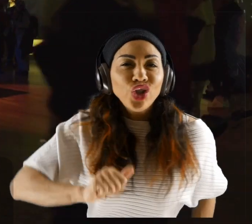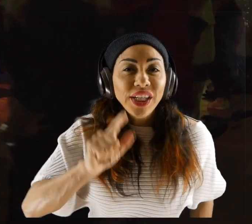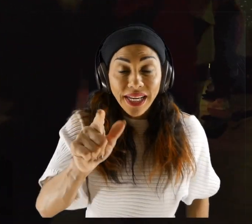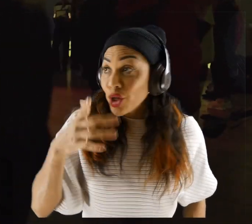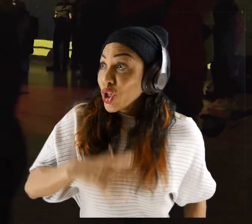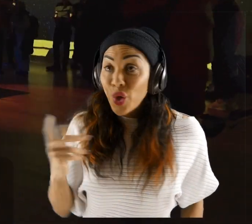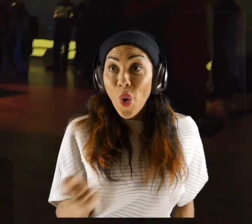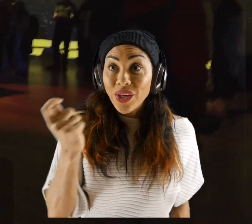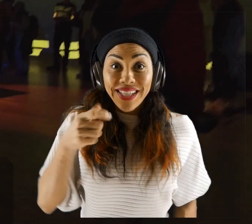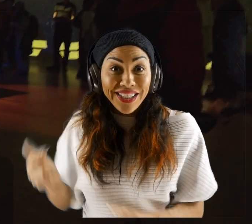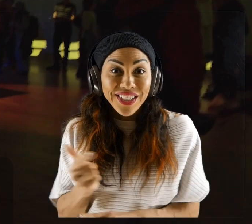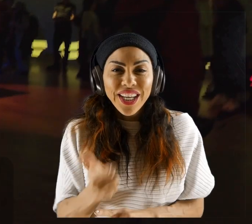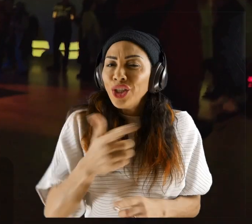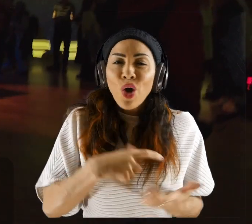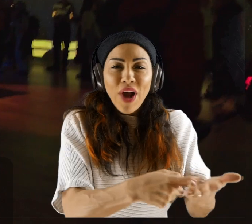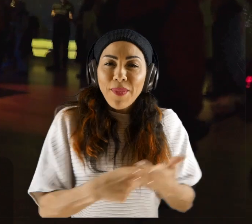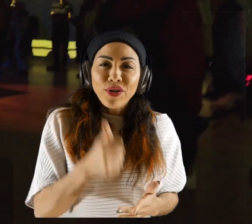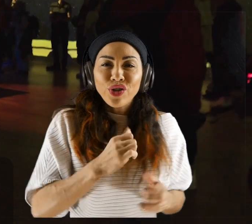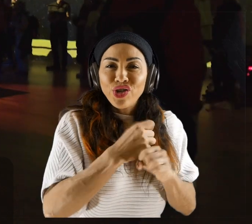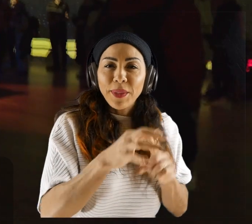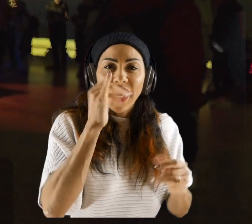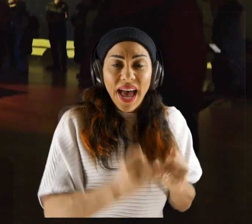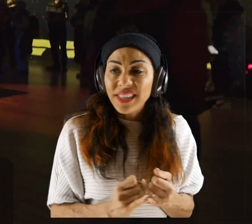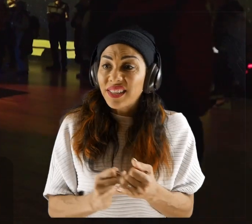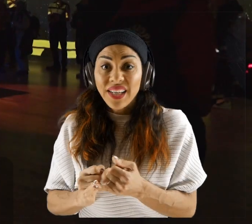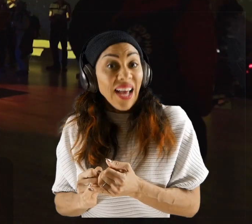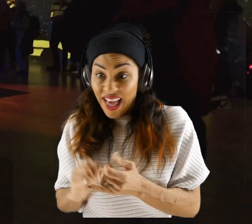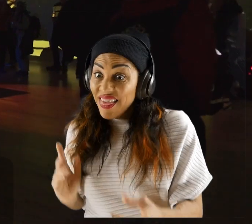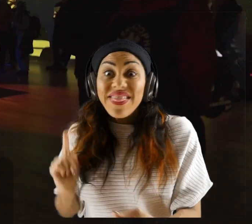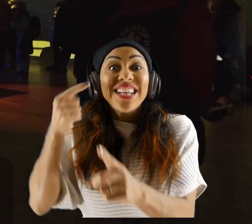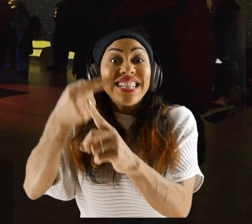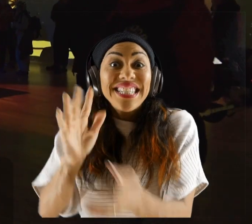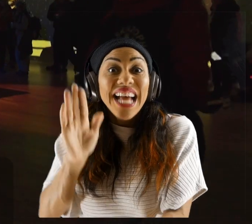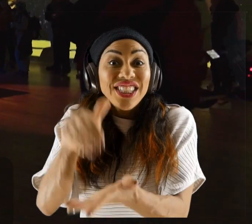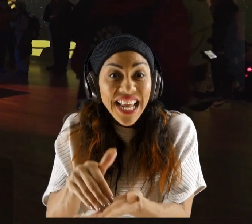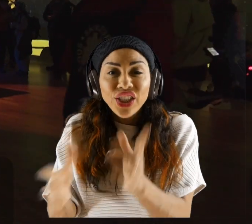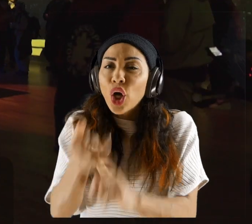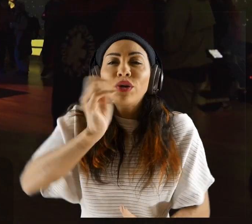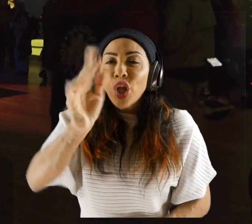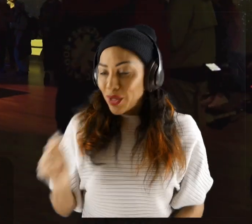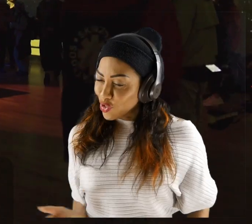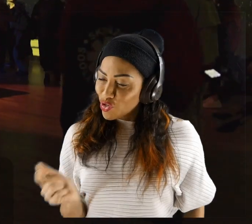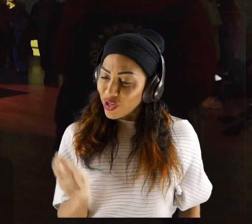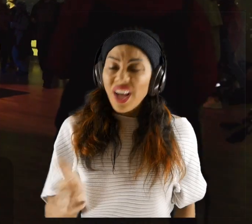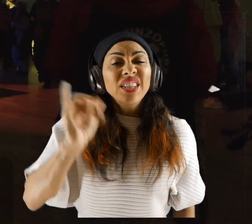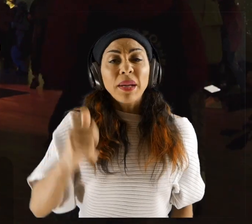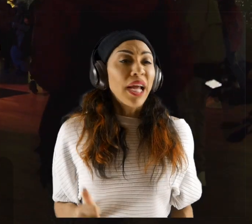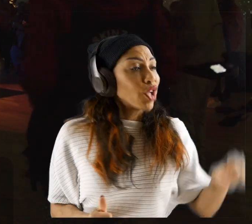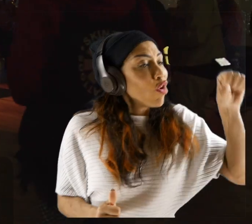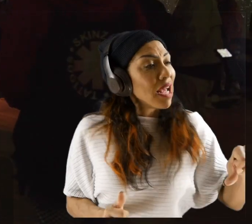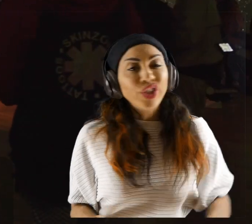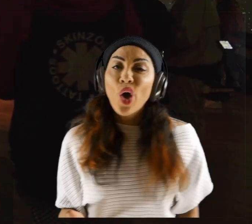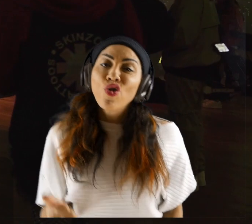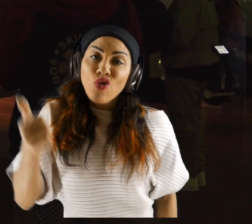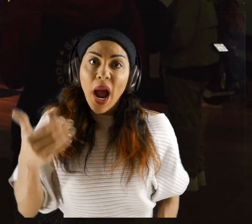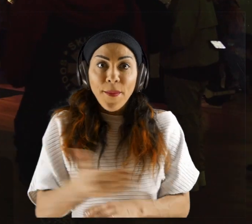ain't no cheating it. If you're on a journey to success, then I don't recommend using a GPS, because the destination ain't the goal, it's about the journey you take when you're seeking it.